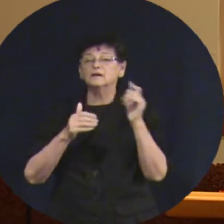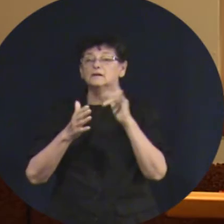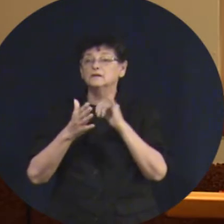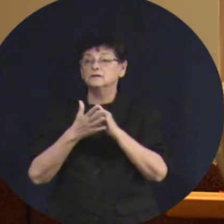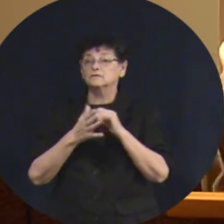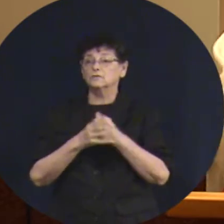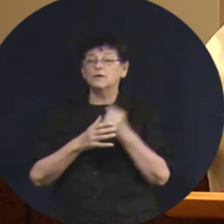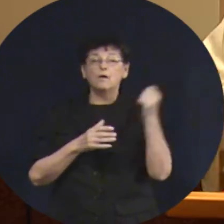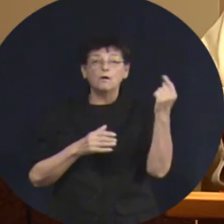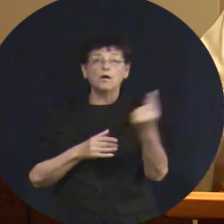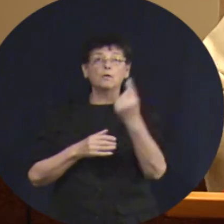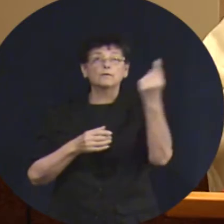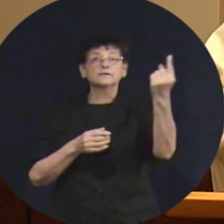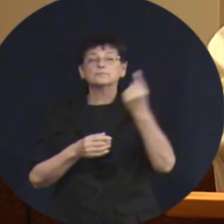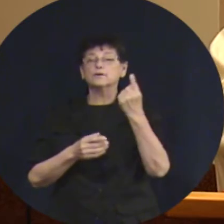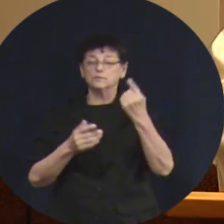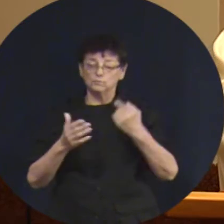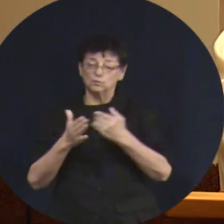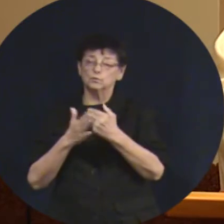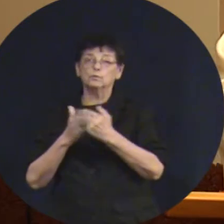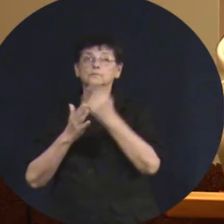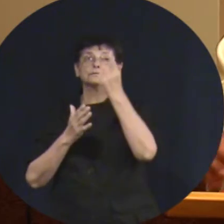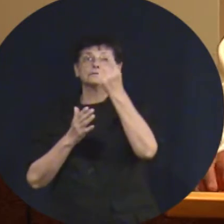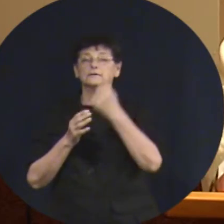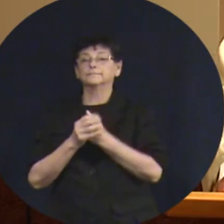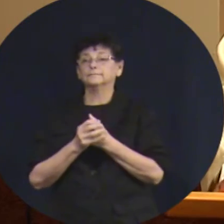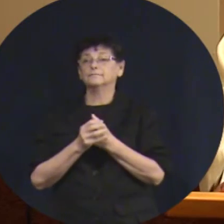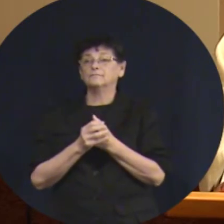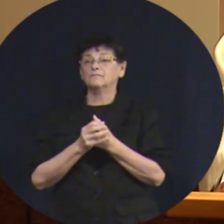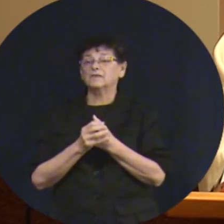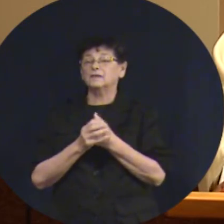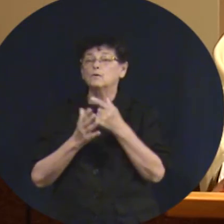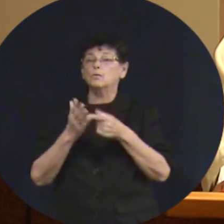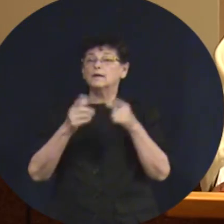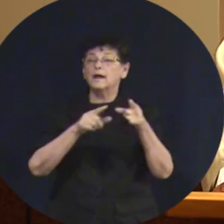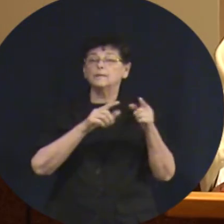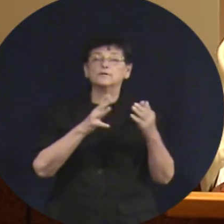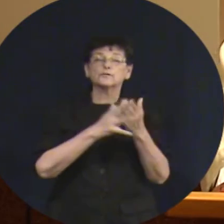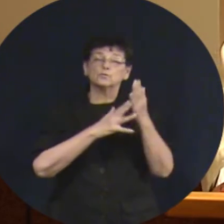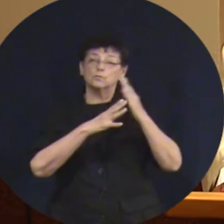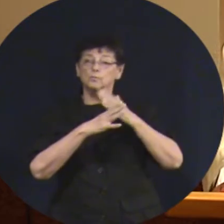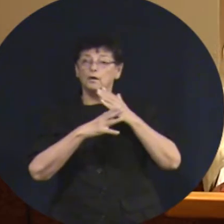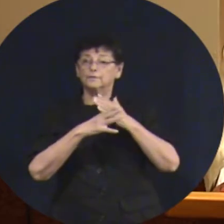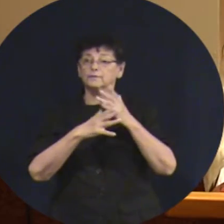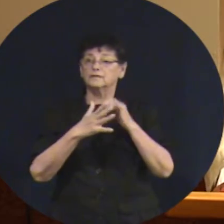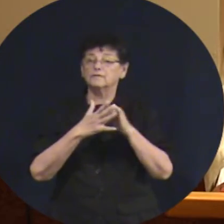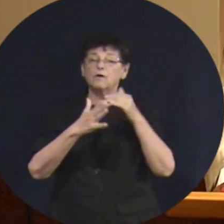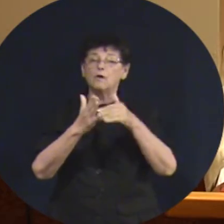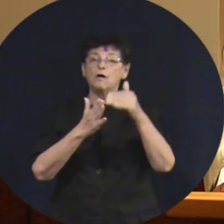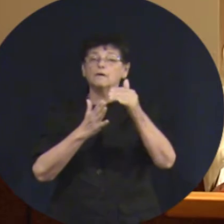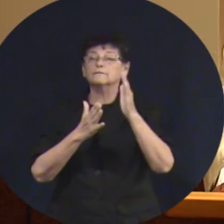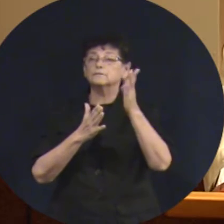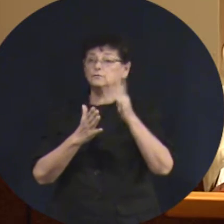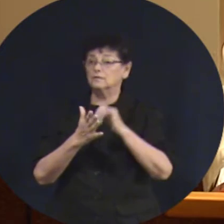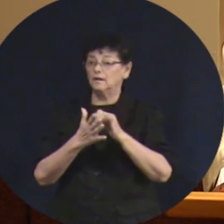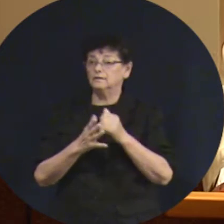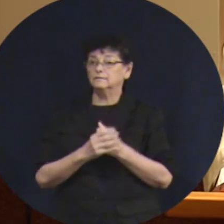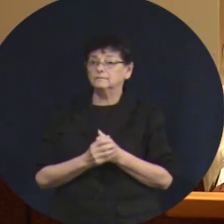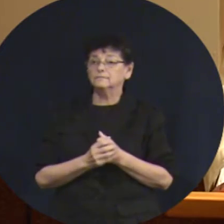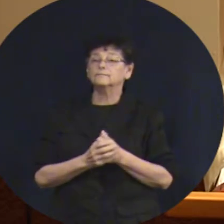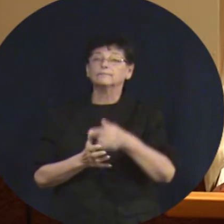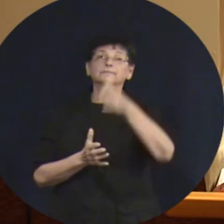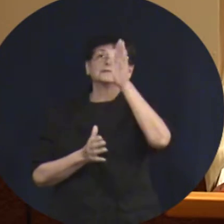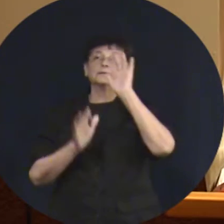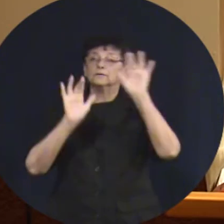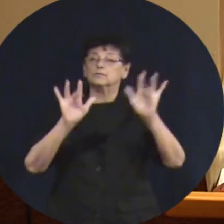to always bring people closer to him. And ironically, it's through distractions, often through distractions, that